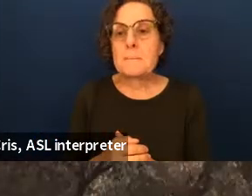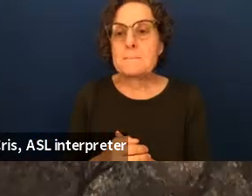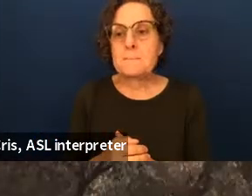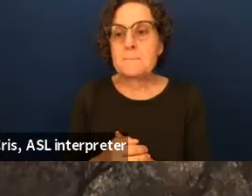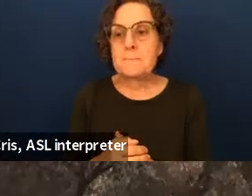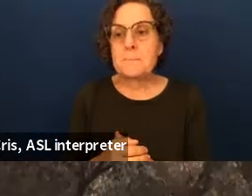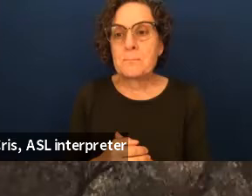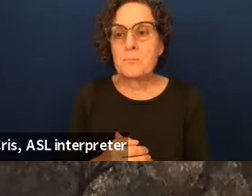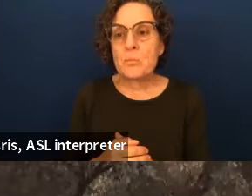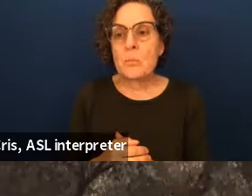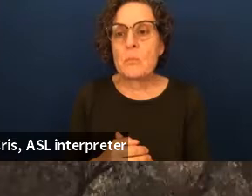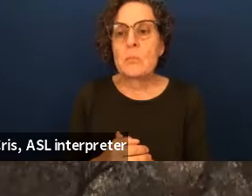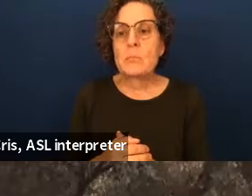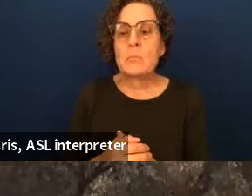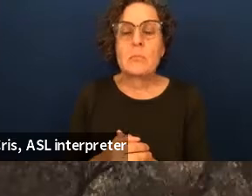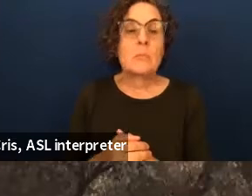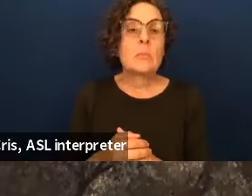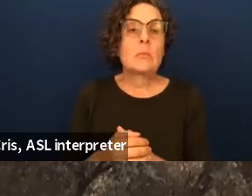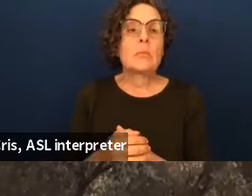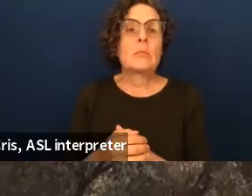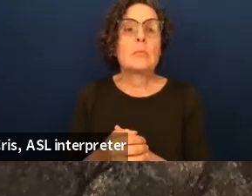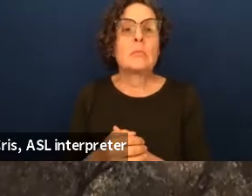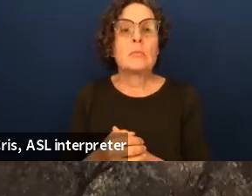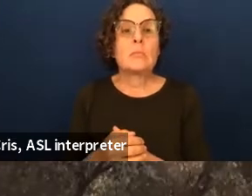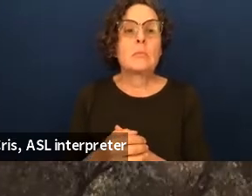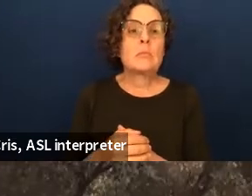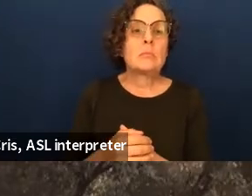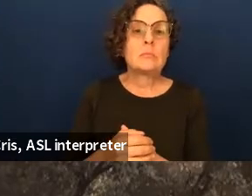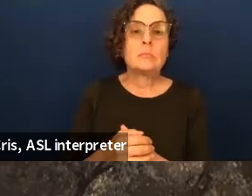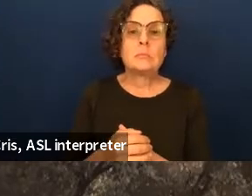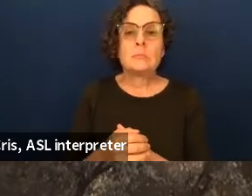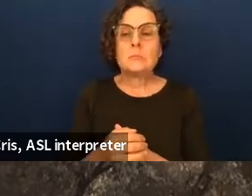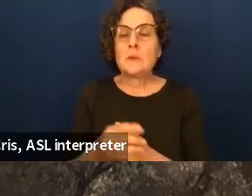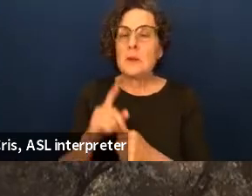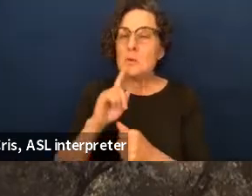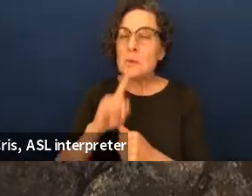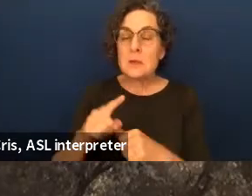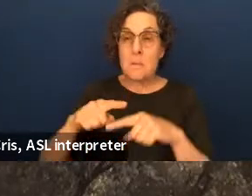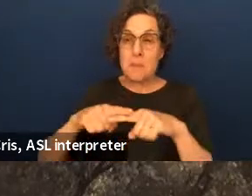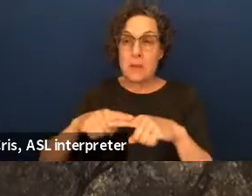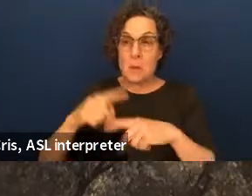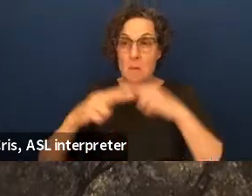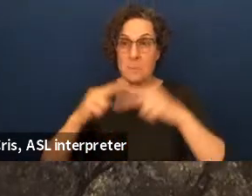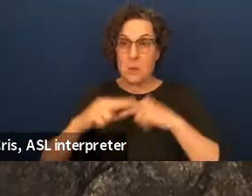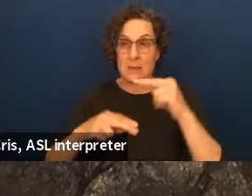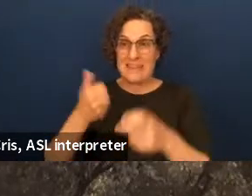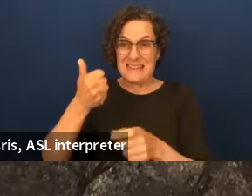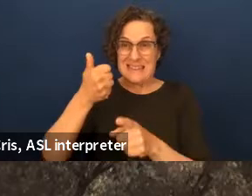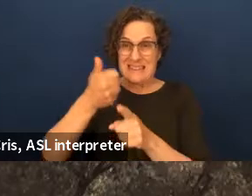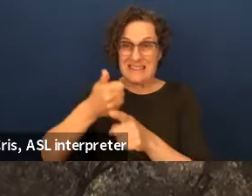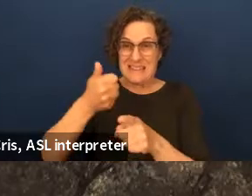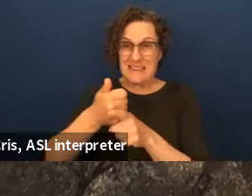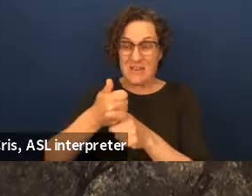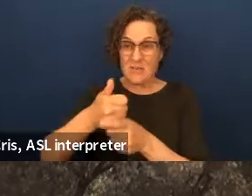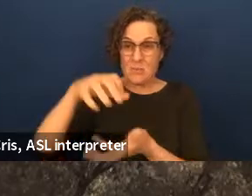So again, what's determined by the size of the structure ash footprint. We send those samples